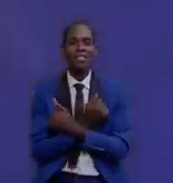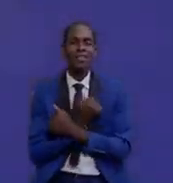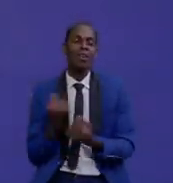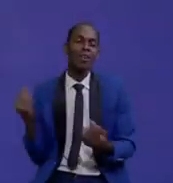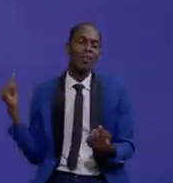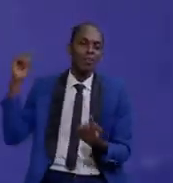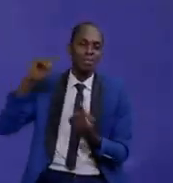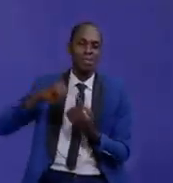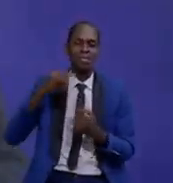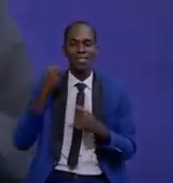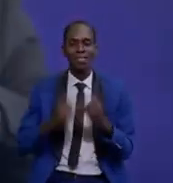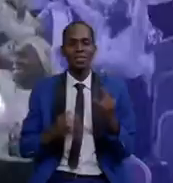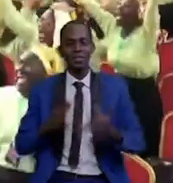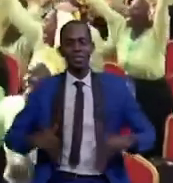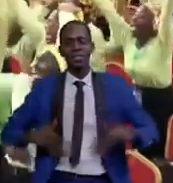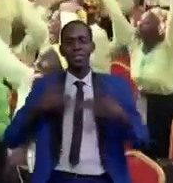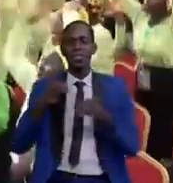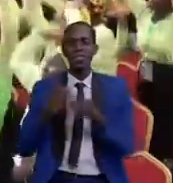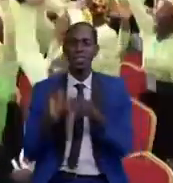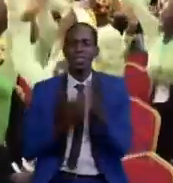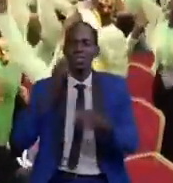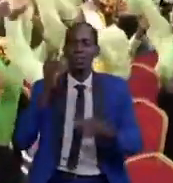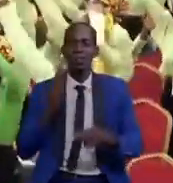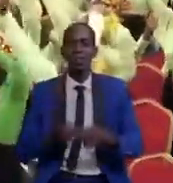life in Jesus' name.